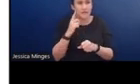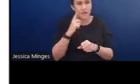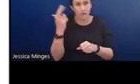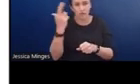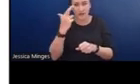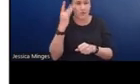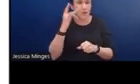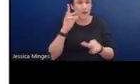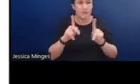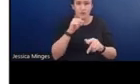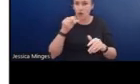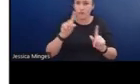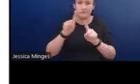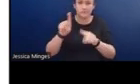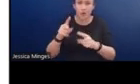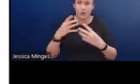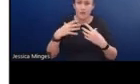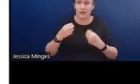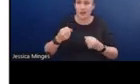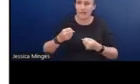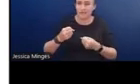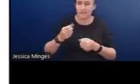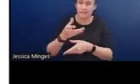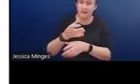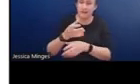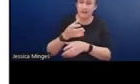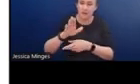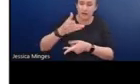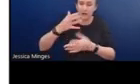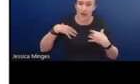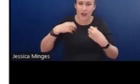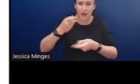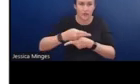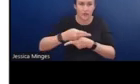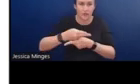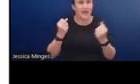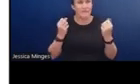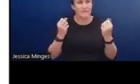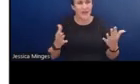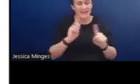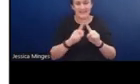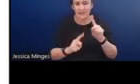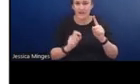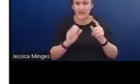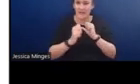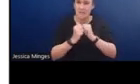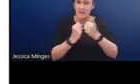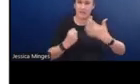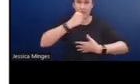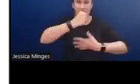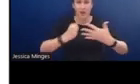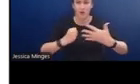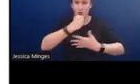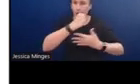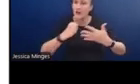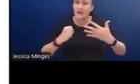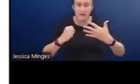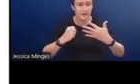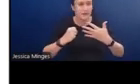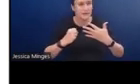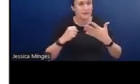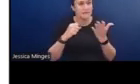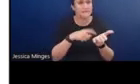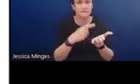access healthcare. They have a lot of competing priorities, and a lot of those have to do with